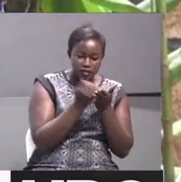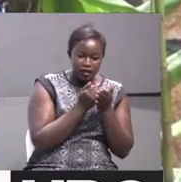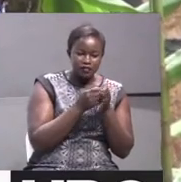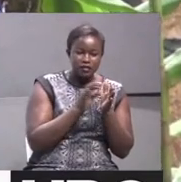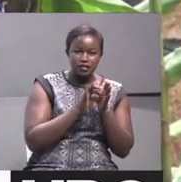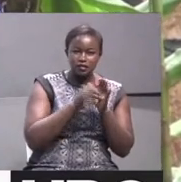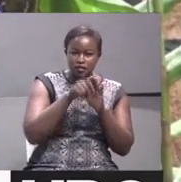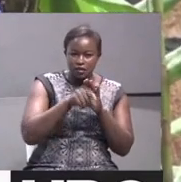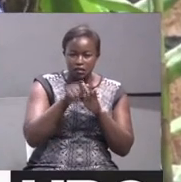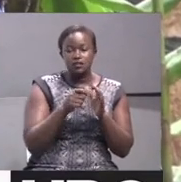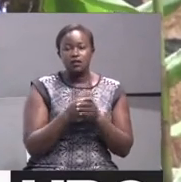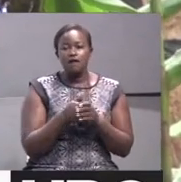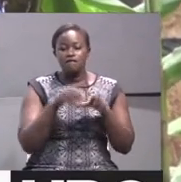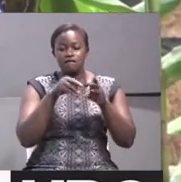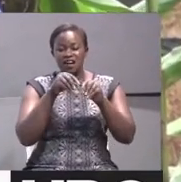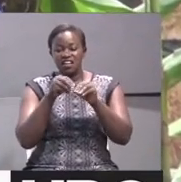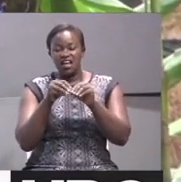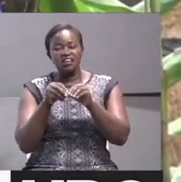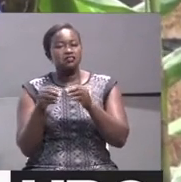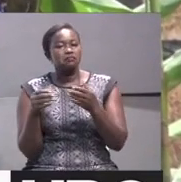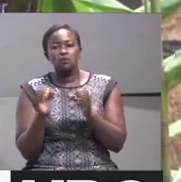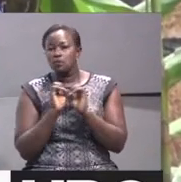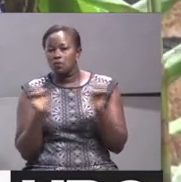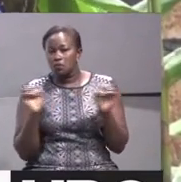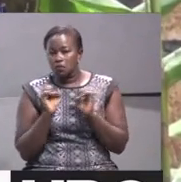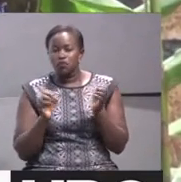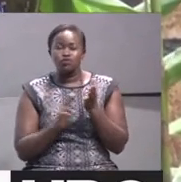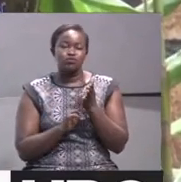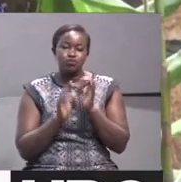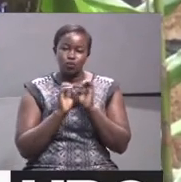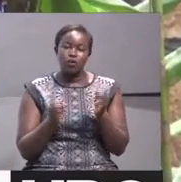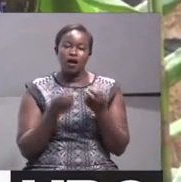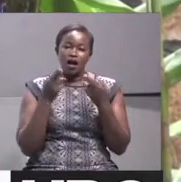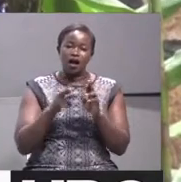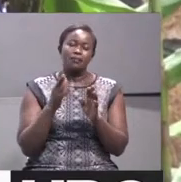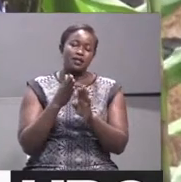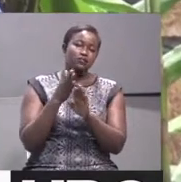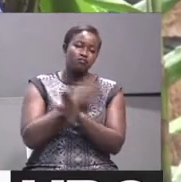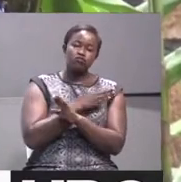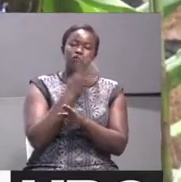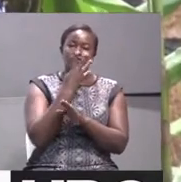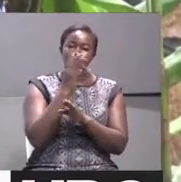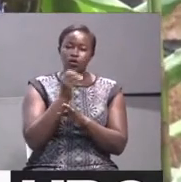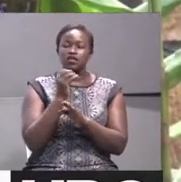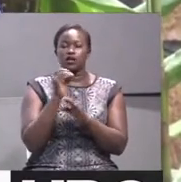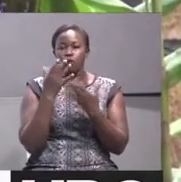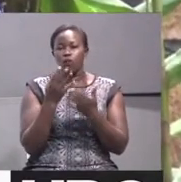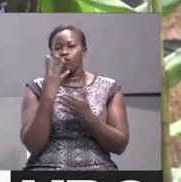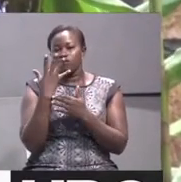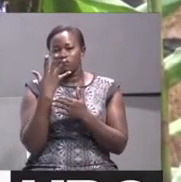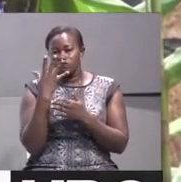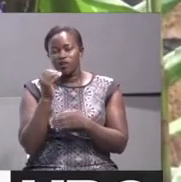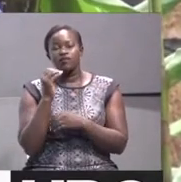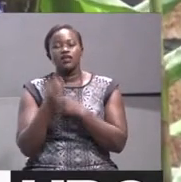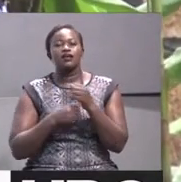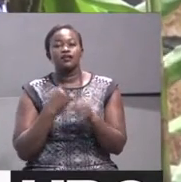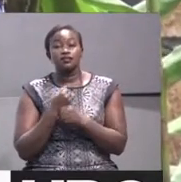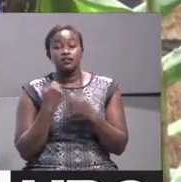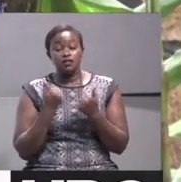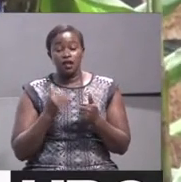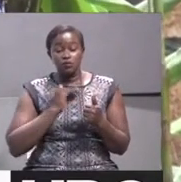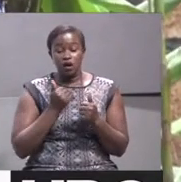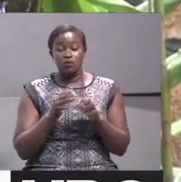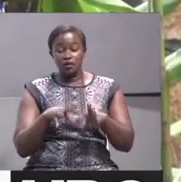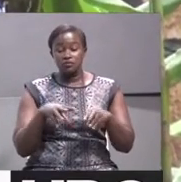add fertilizer to their gardens. And this one has happened for the last 40 or 50 years. And as such, for example, our soils